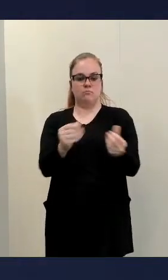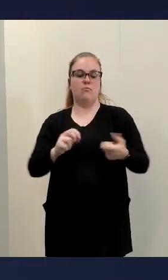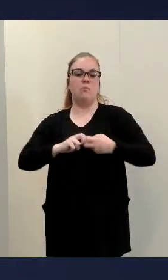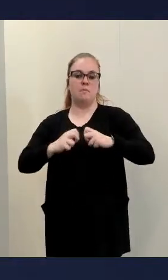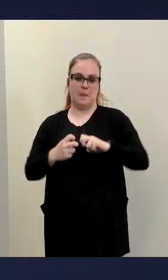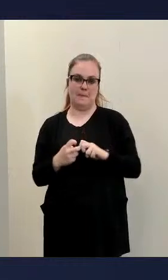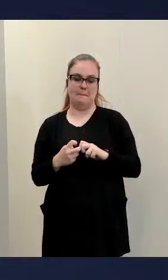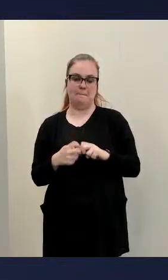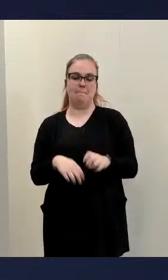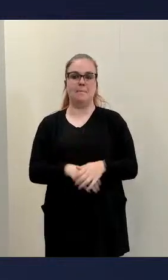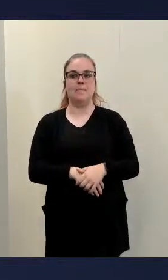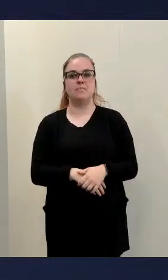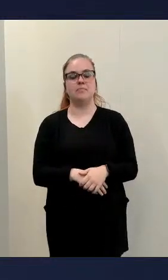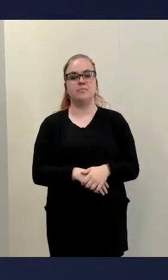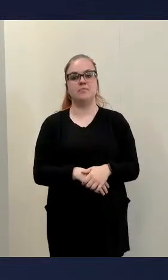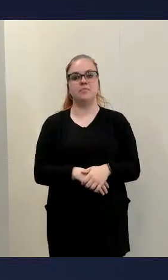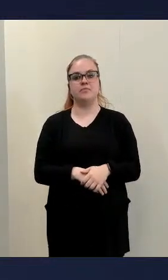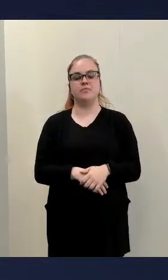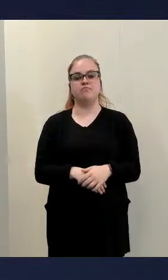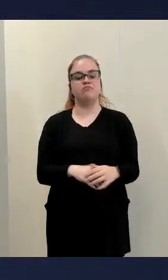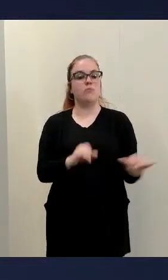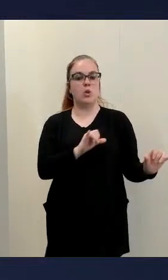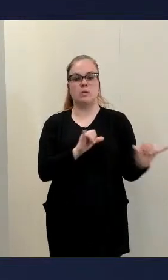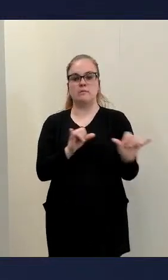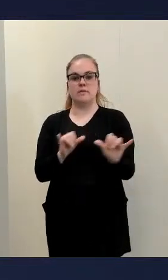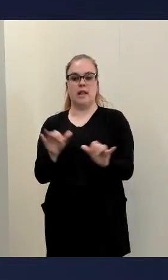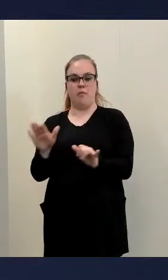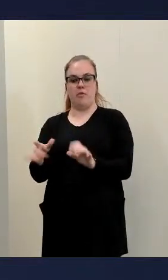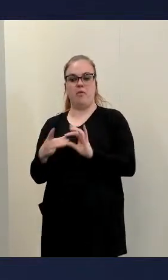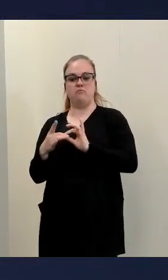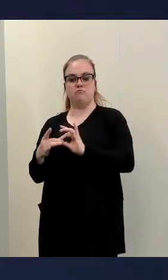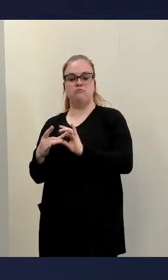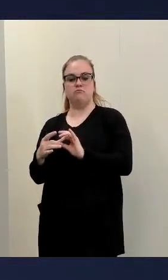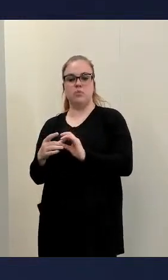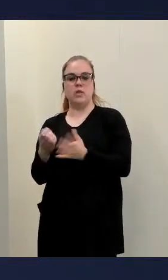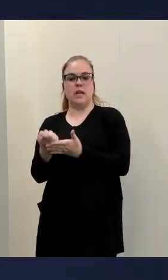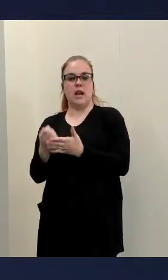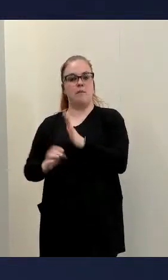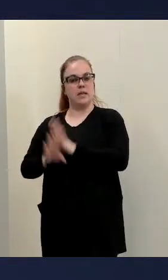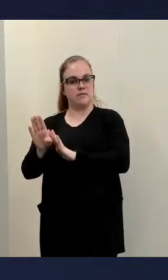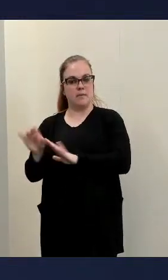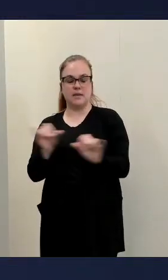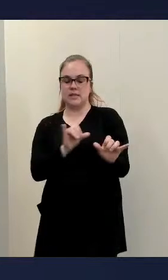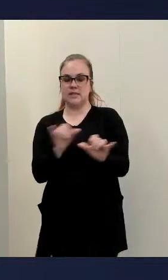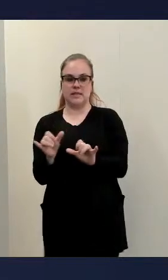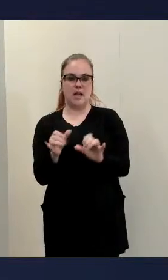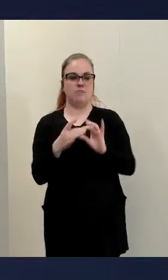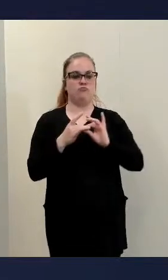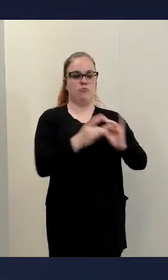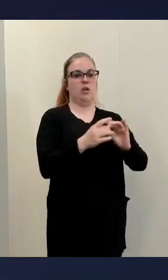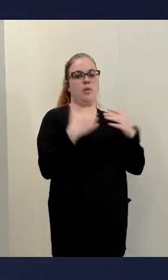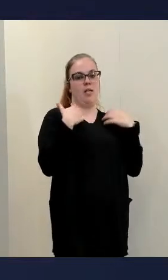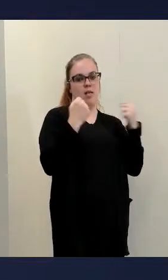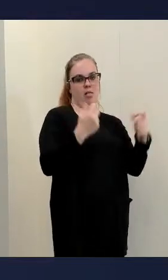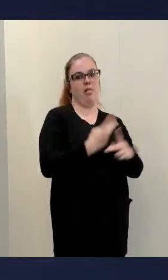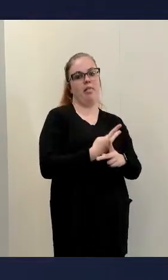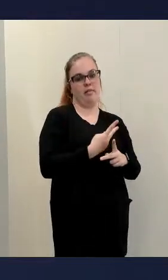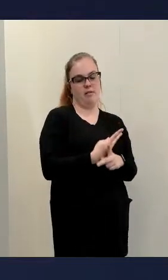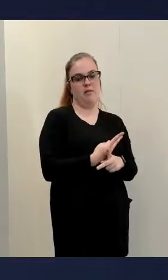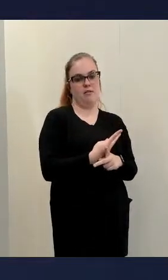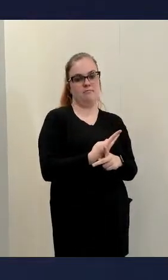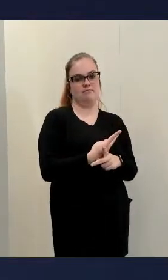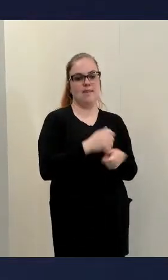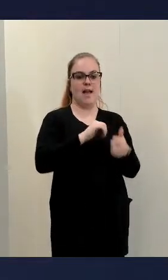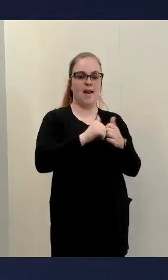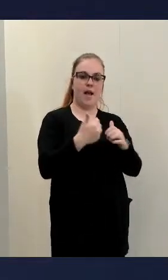problem. So just like we did that issue with regards to economic development, we are doing that issue with regards to health care and the delivery